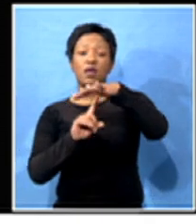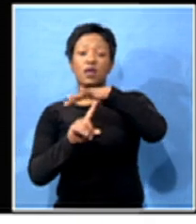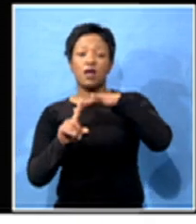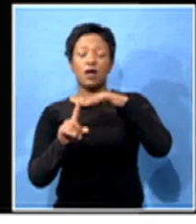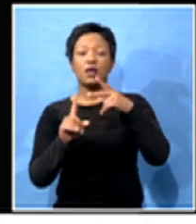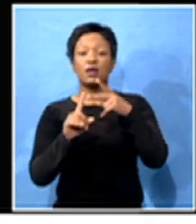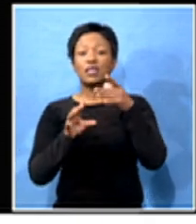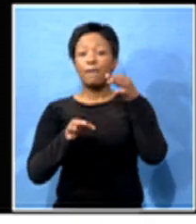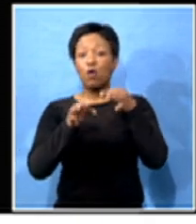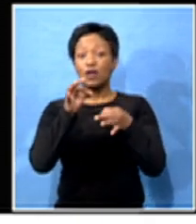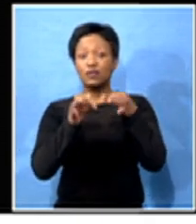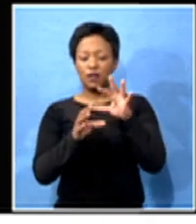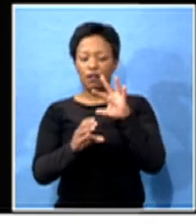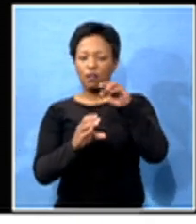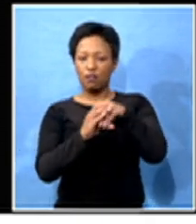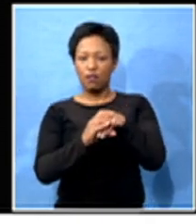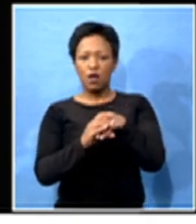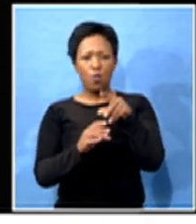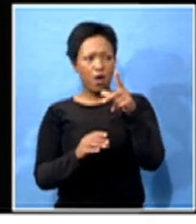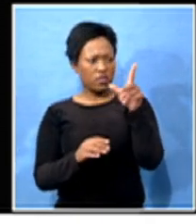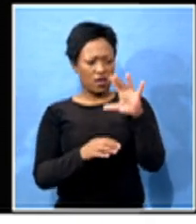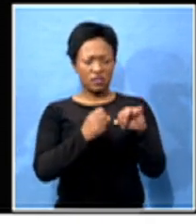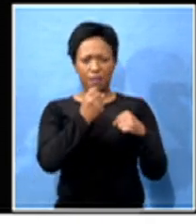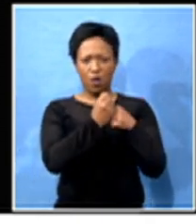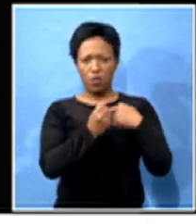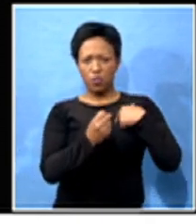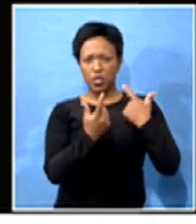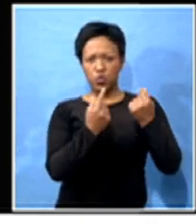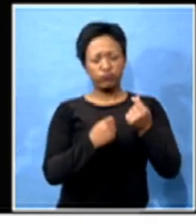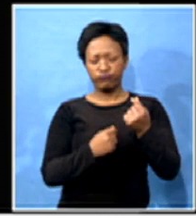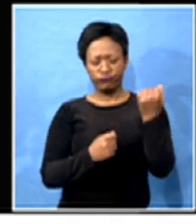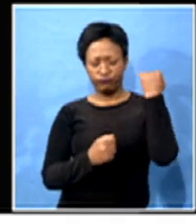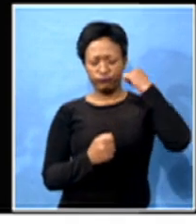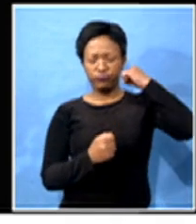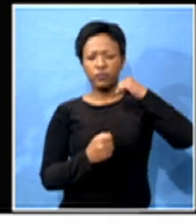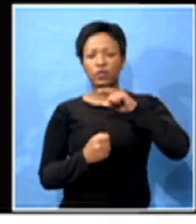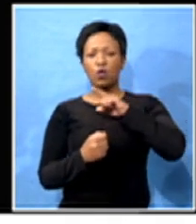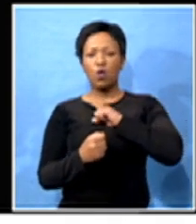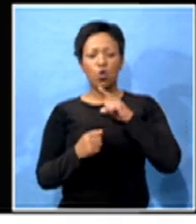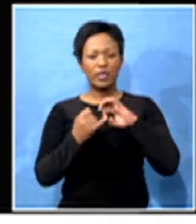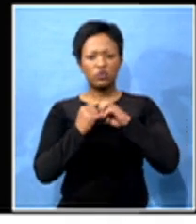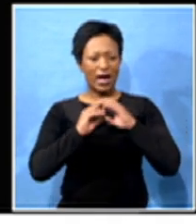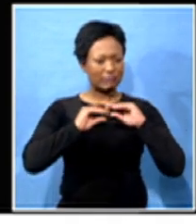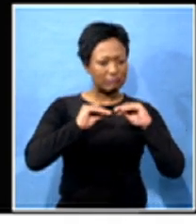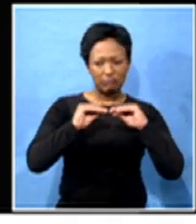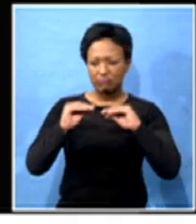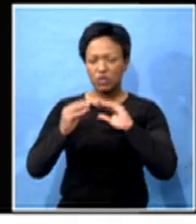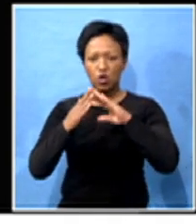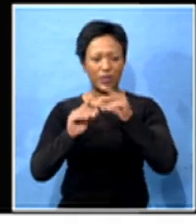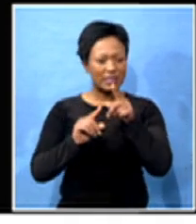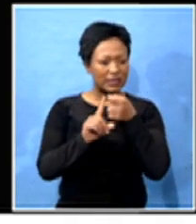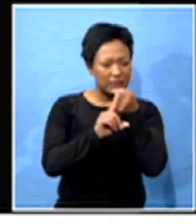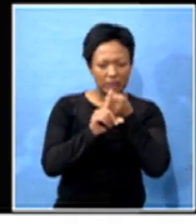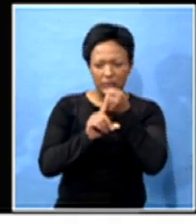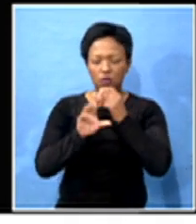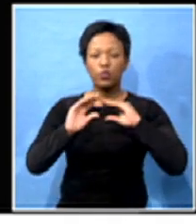also against what we are doing. We try all our best to educate our community activists,